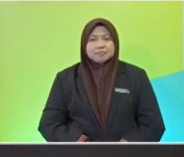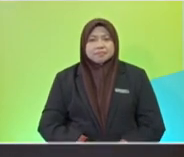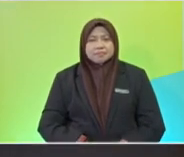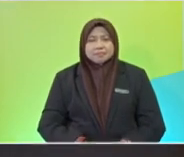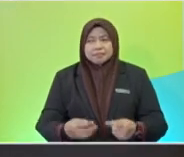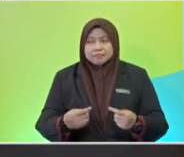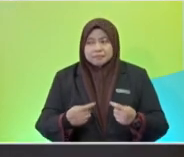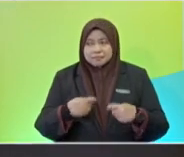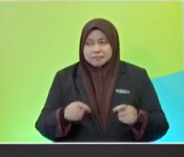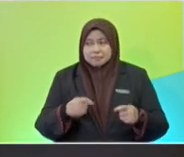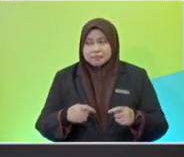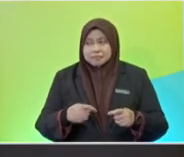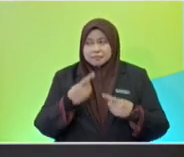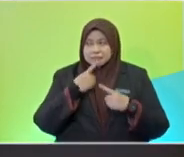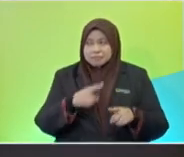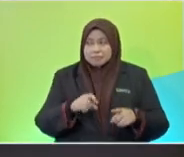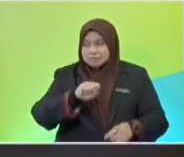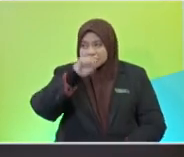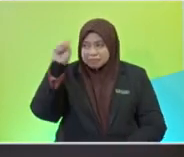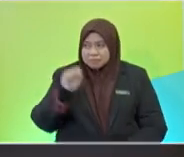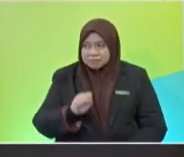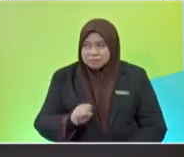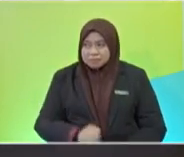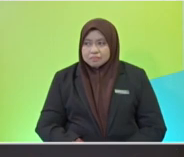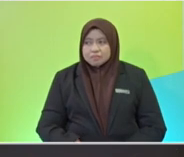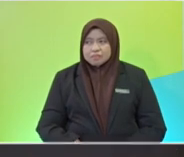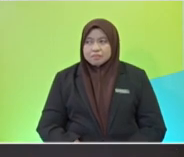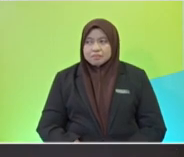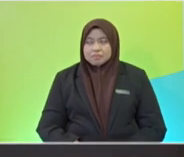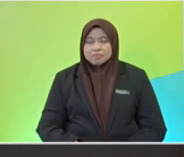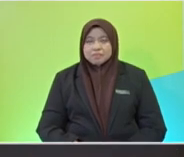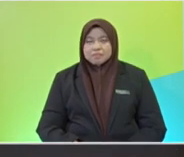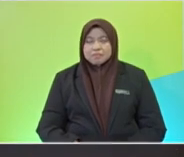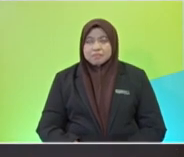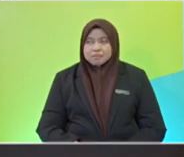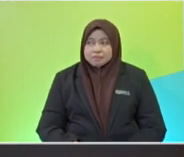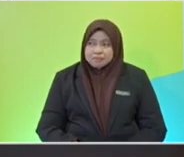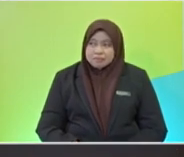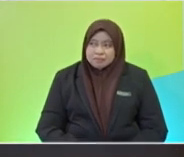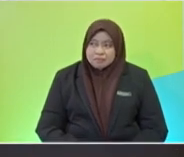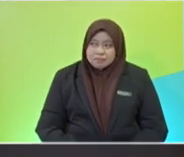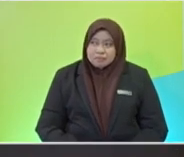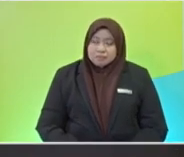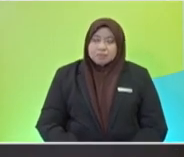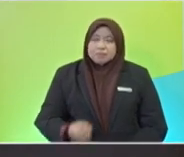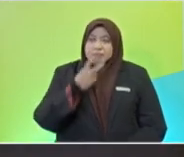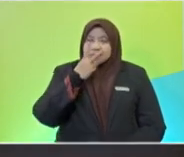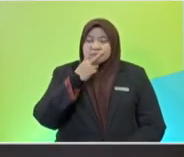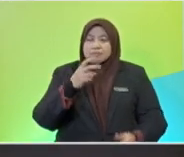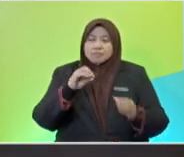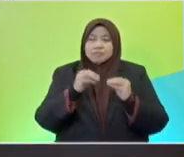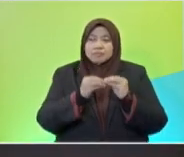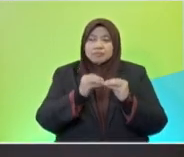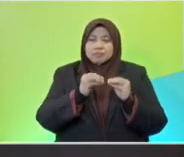try and answer this. I have prepared for you. All right. Okay. So let's look at the first one.